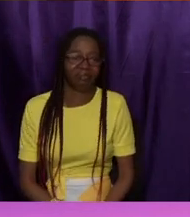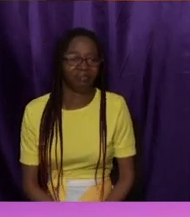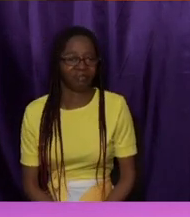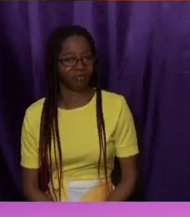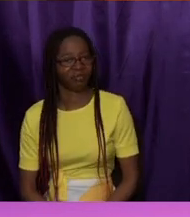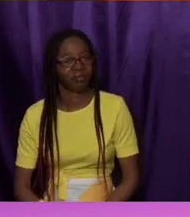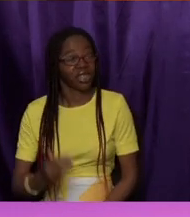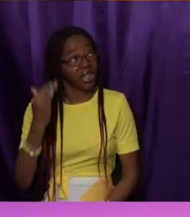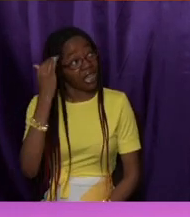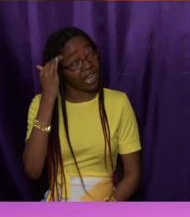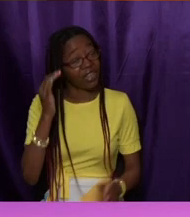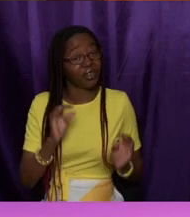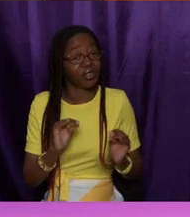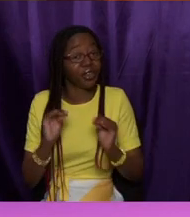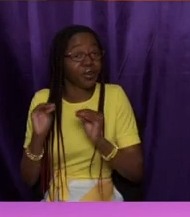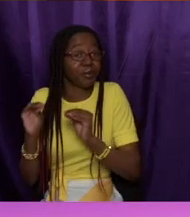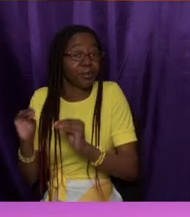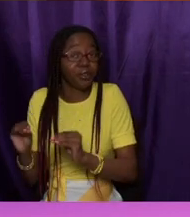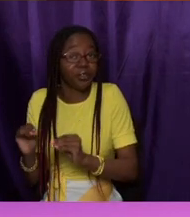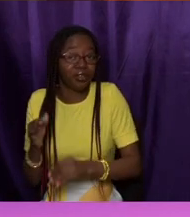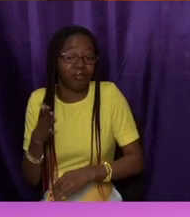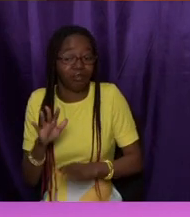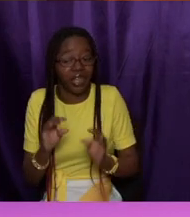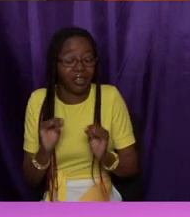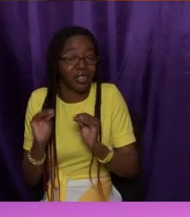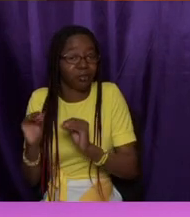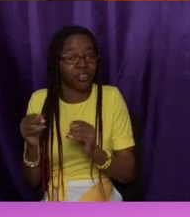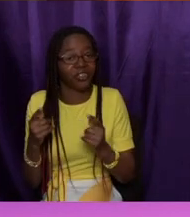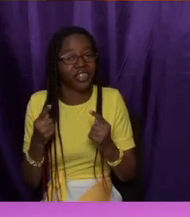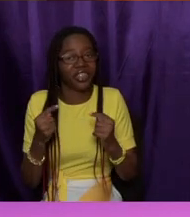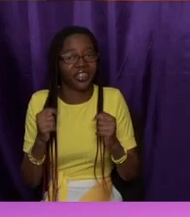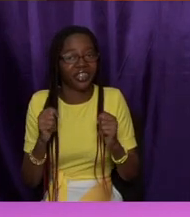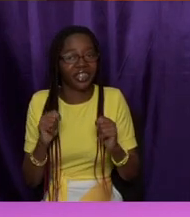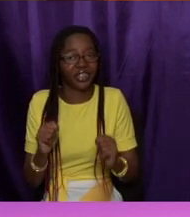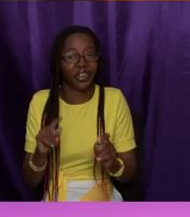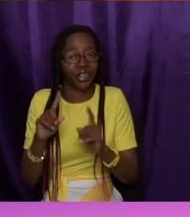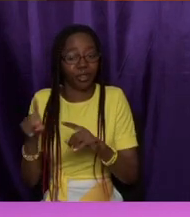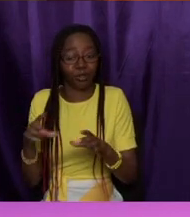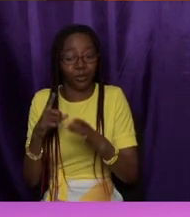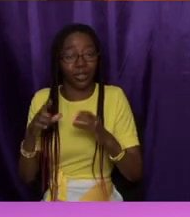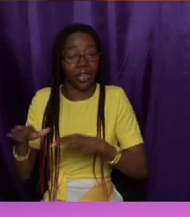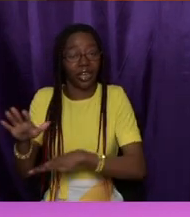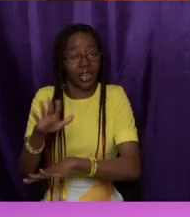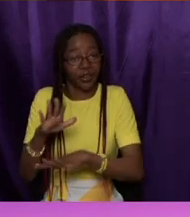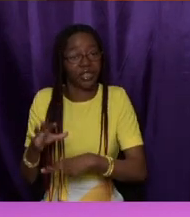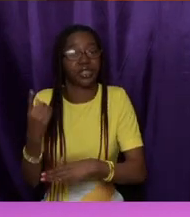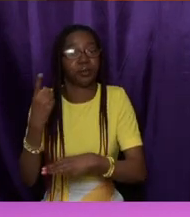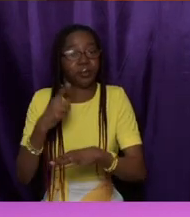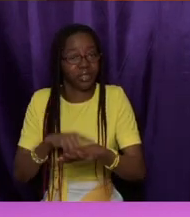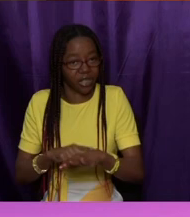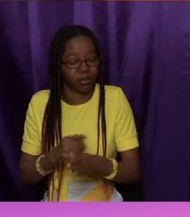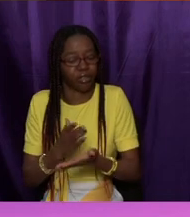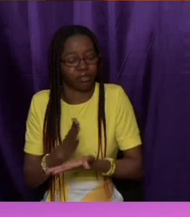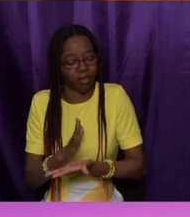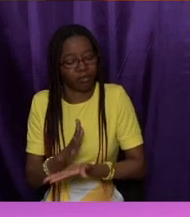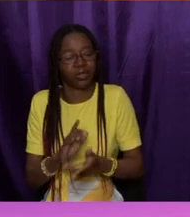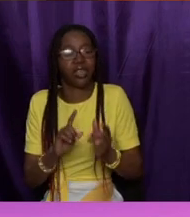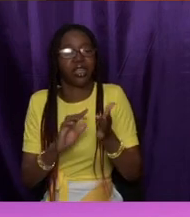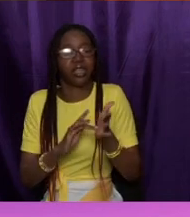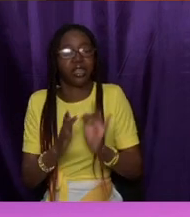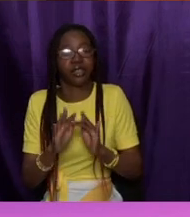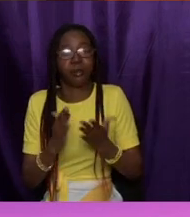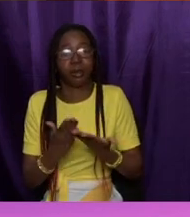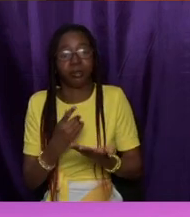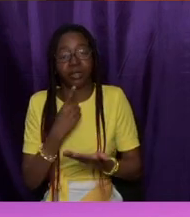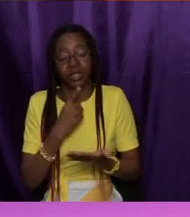I know y'all are moving. You may have to move because you're trying to hit a lot of places at one time. That's all right. The Bible says